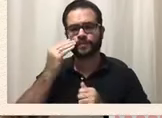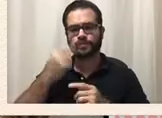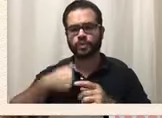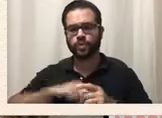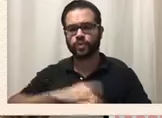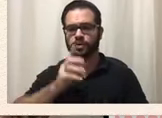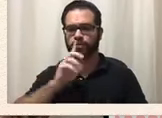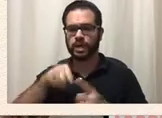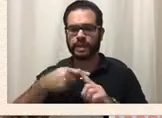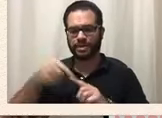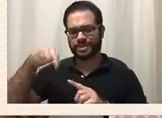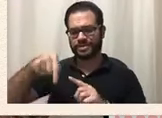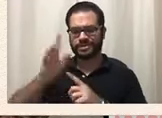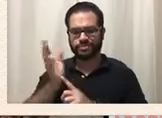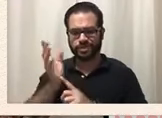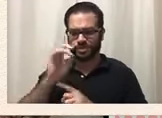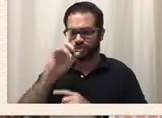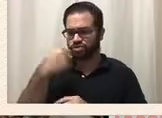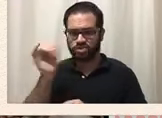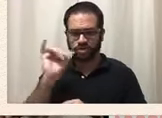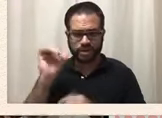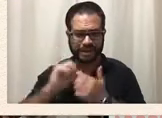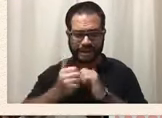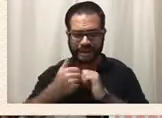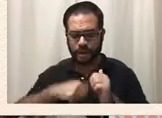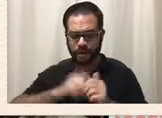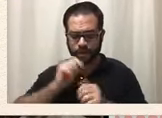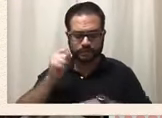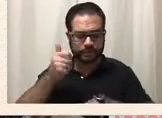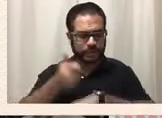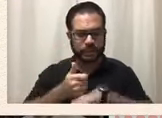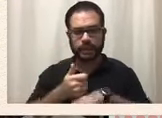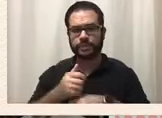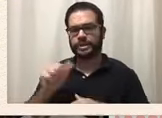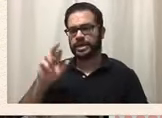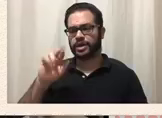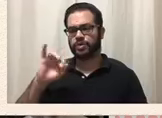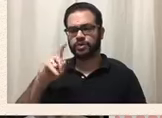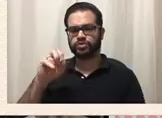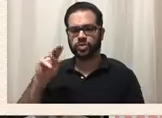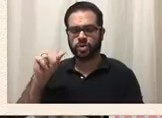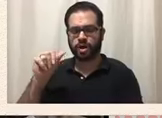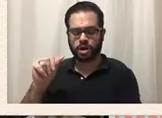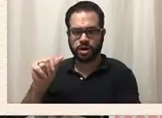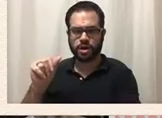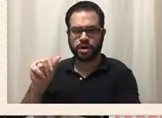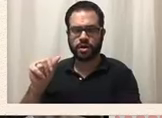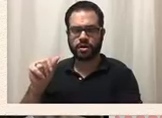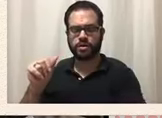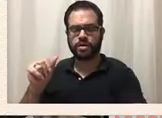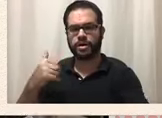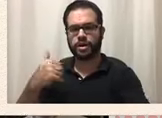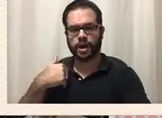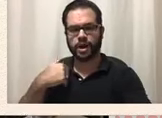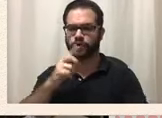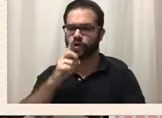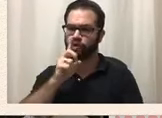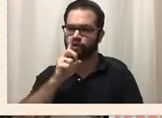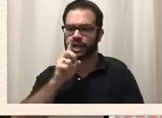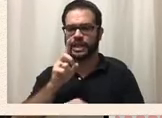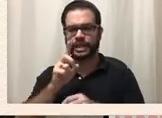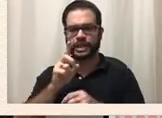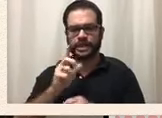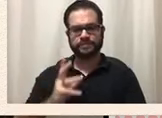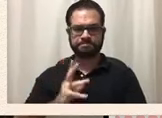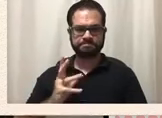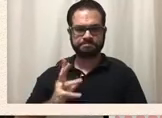look like, you know, Arizona has a very refined palate, let's say. So we knew